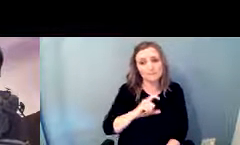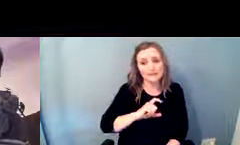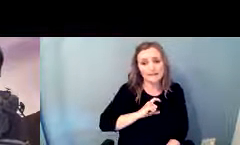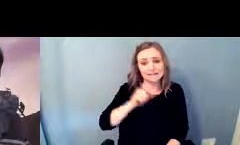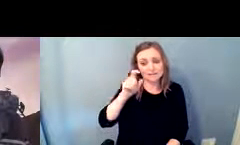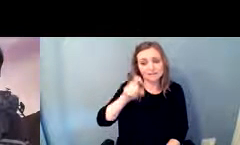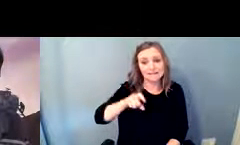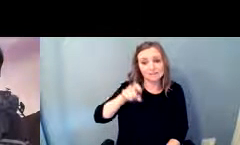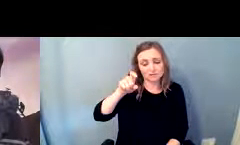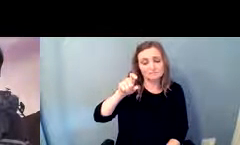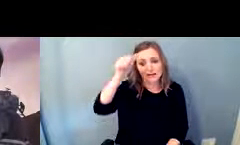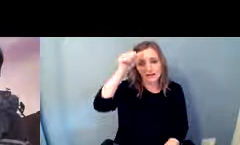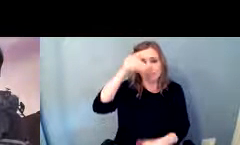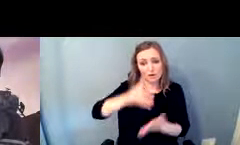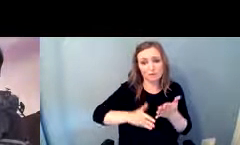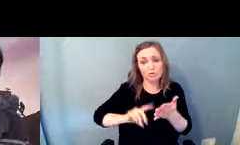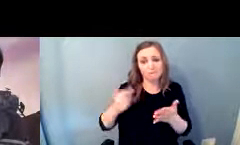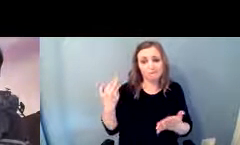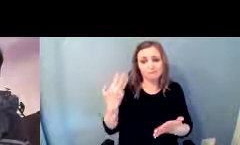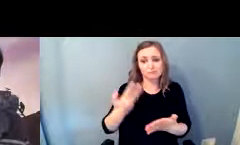please, Chloe?